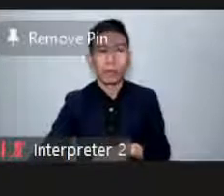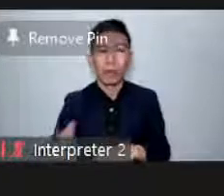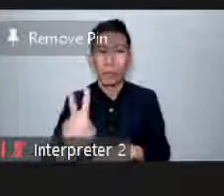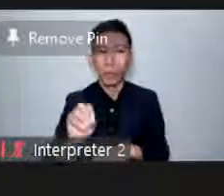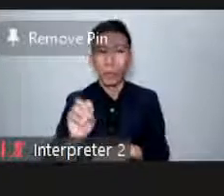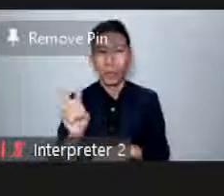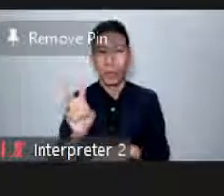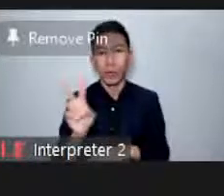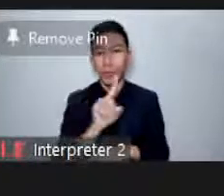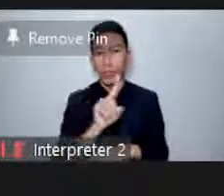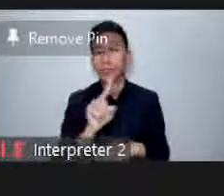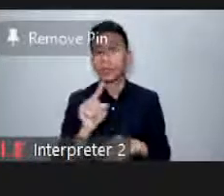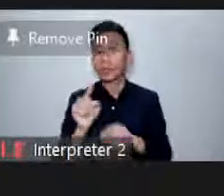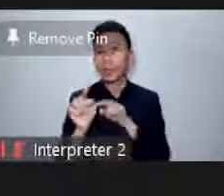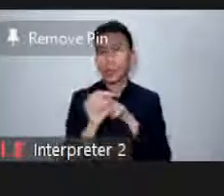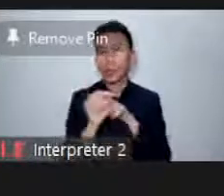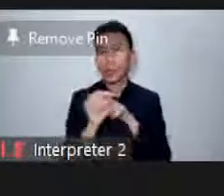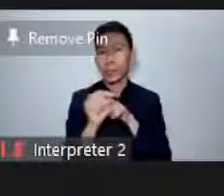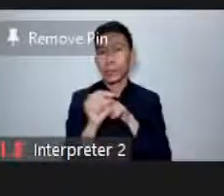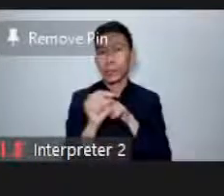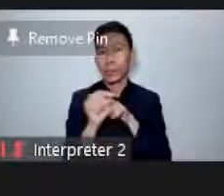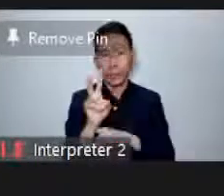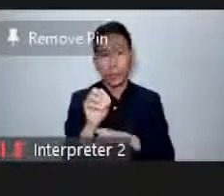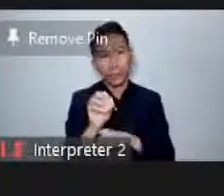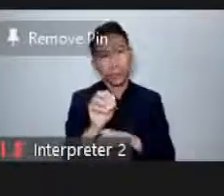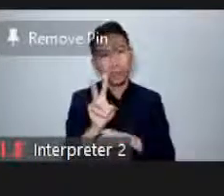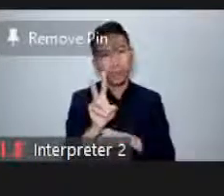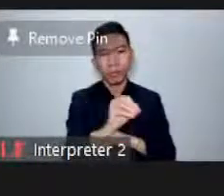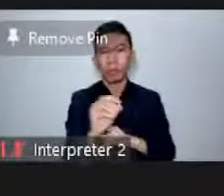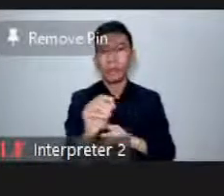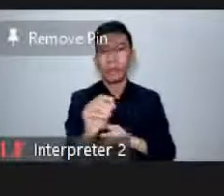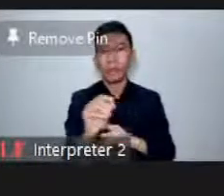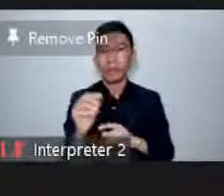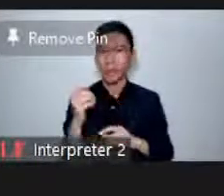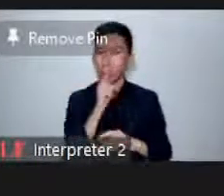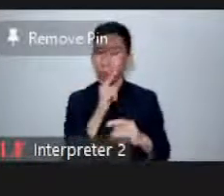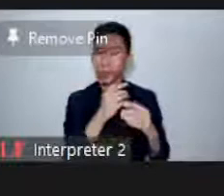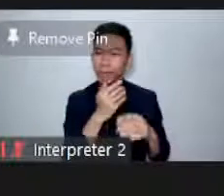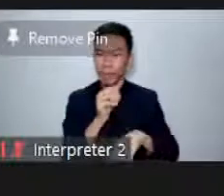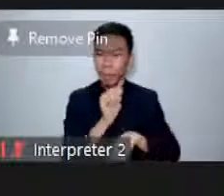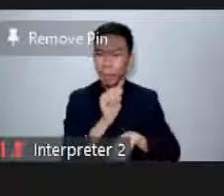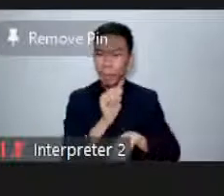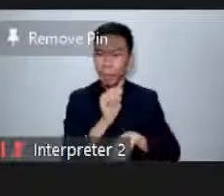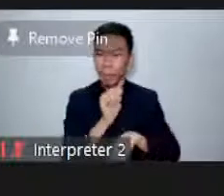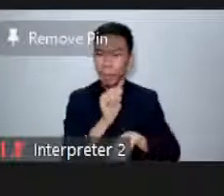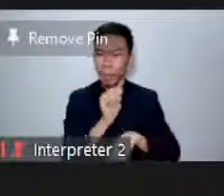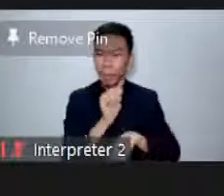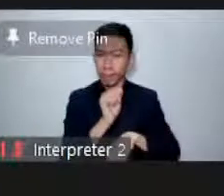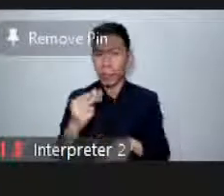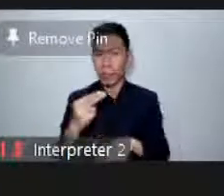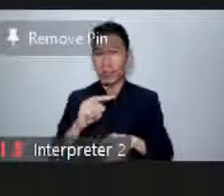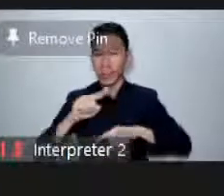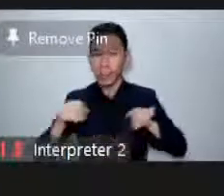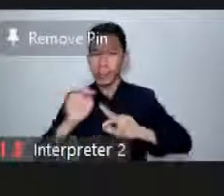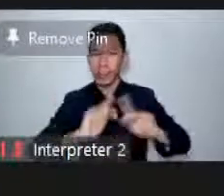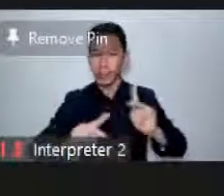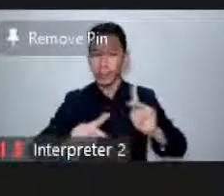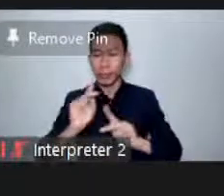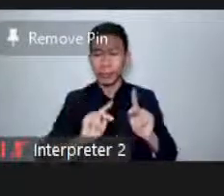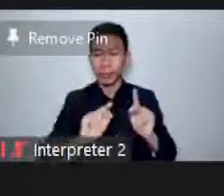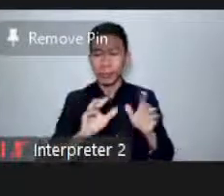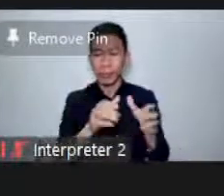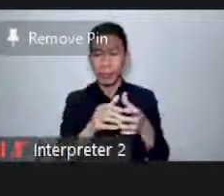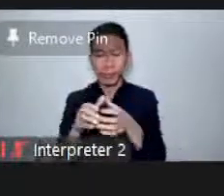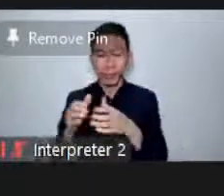a gargantuan task not only for DOH, but also for the stakeholders concerned. Hence, we had to start with the